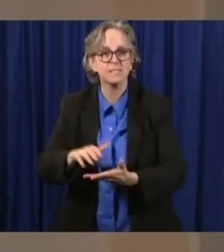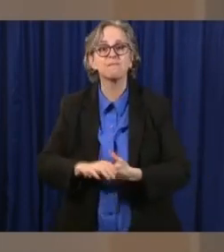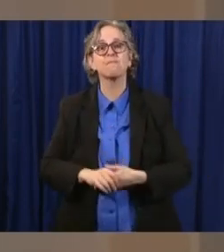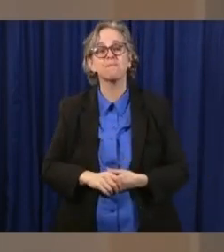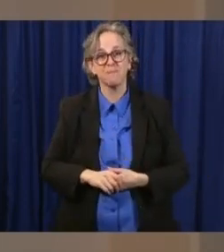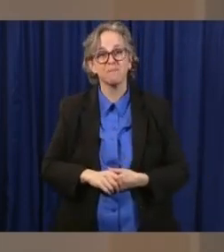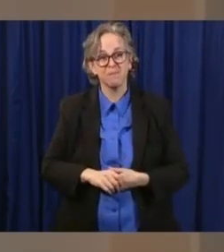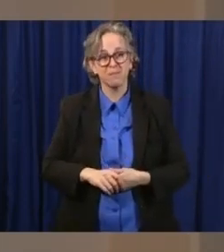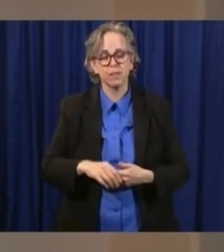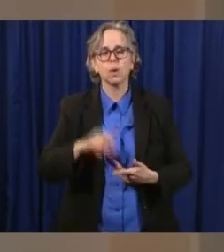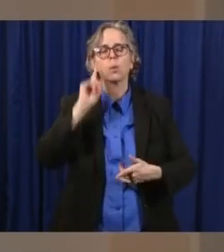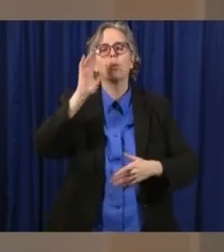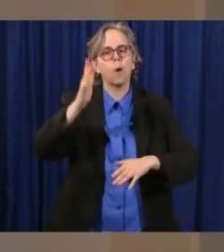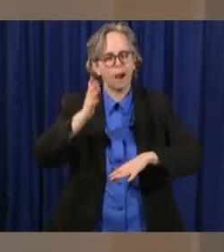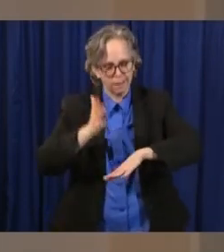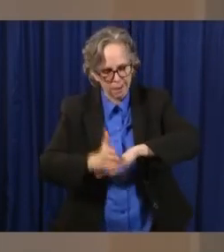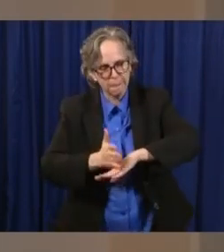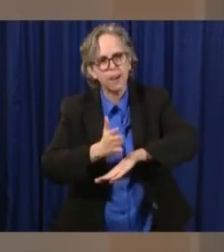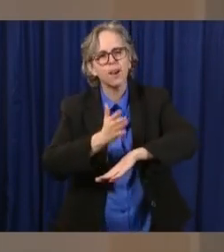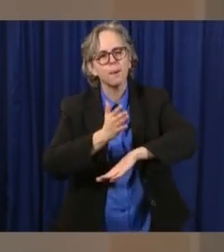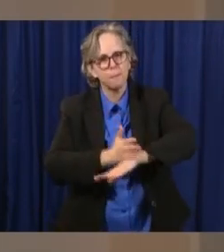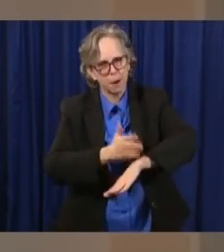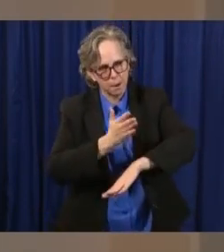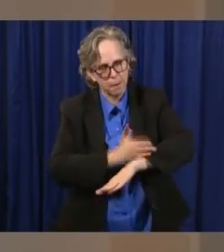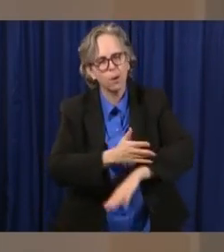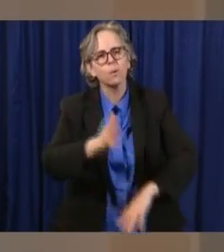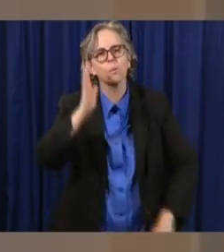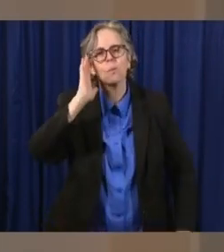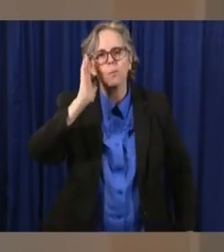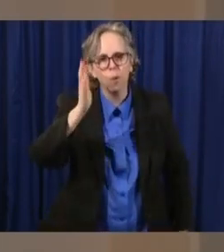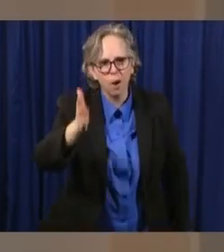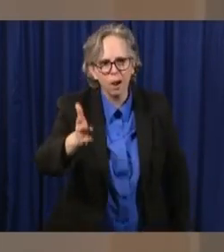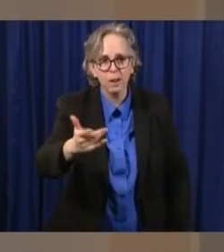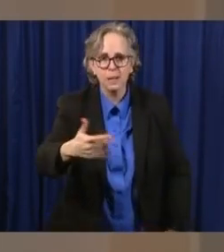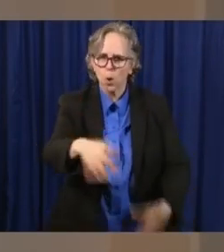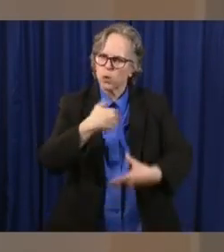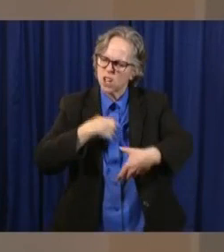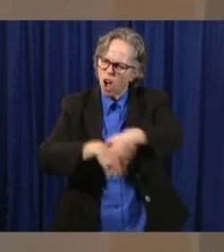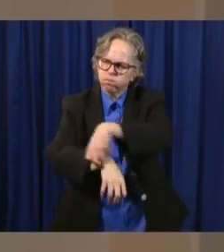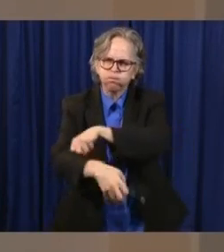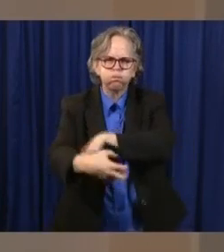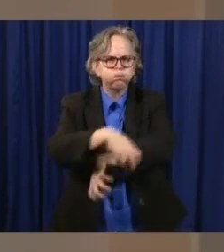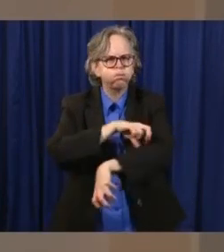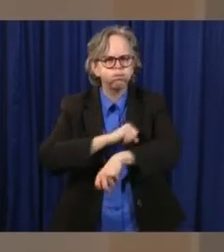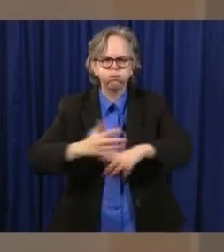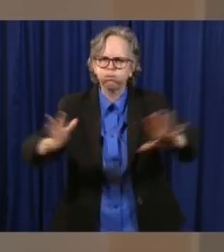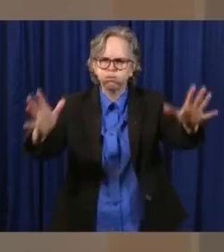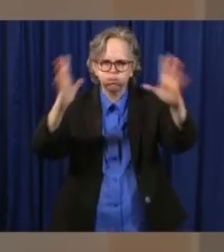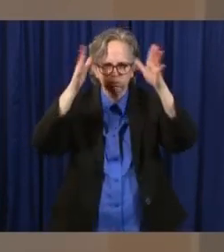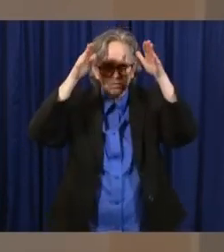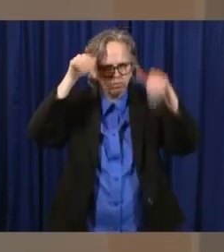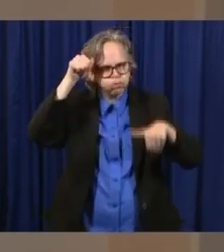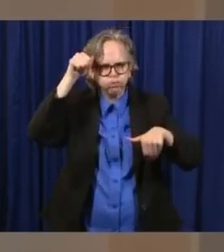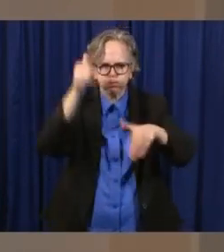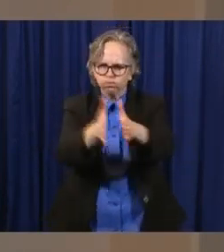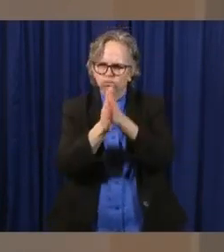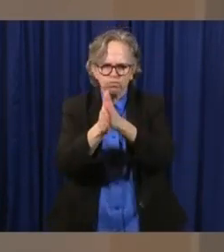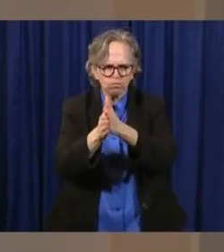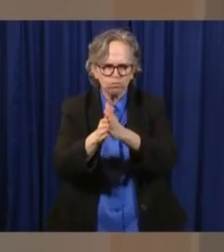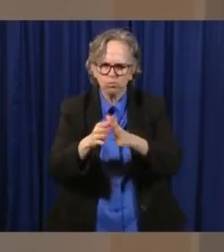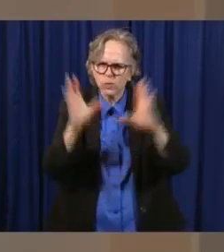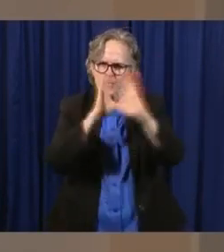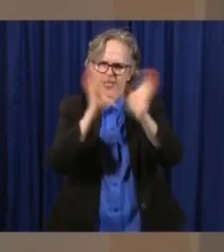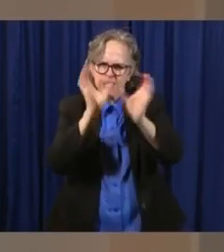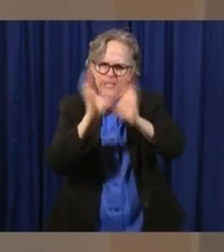off. So in digging into this, you know, we ask ourselves, well, what might that future look